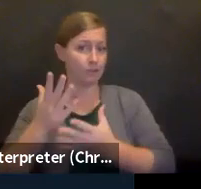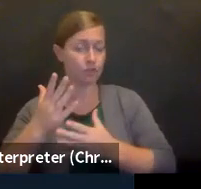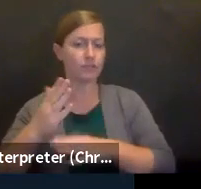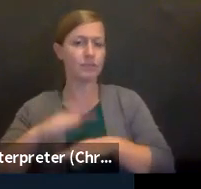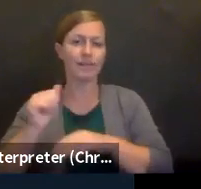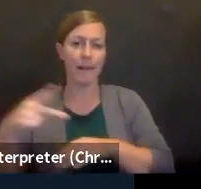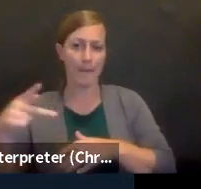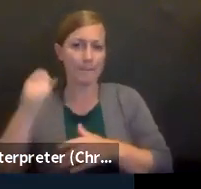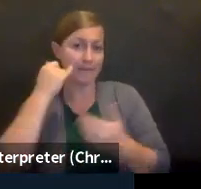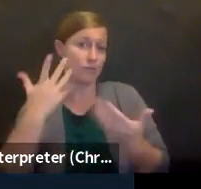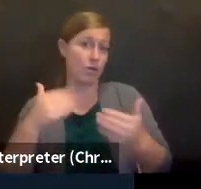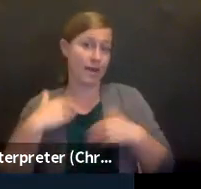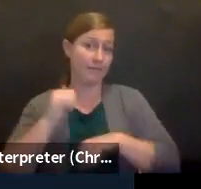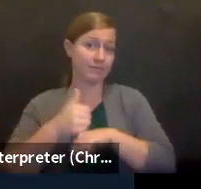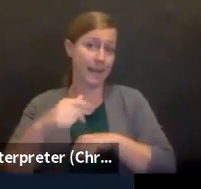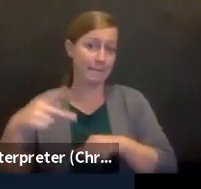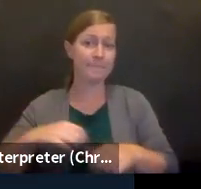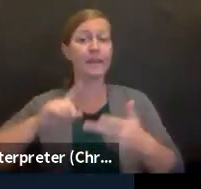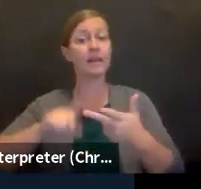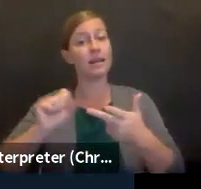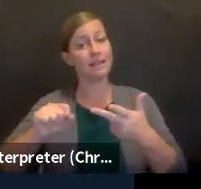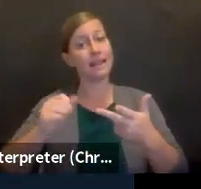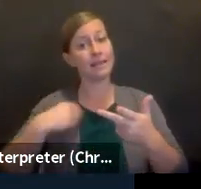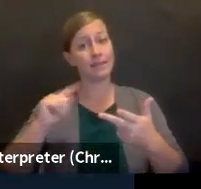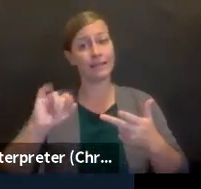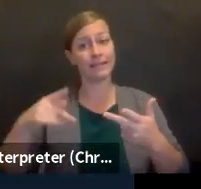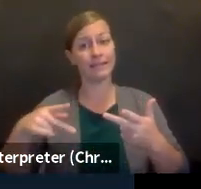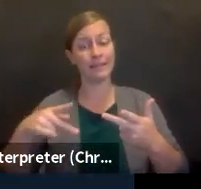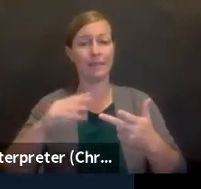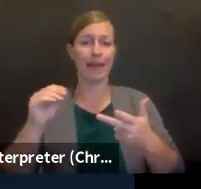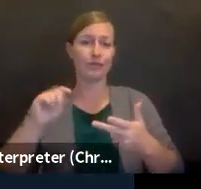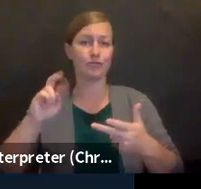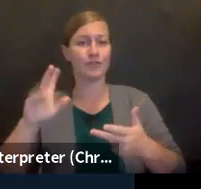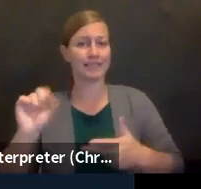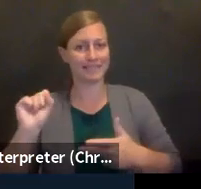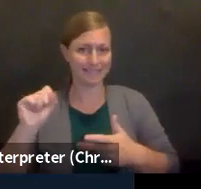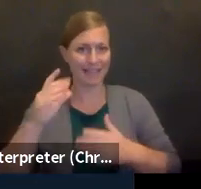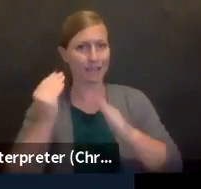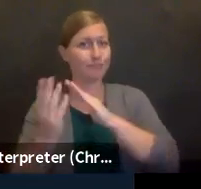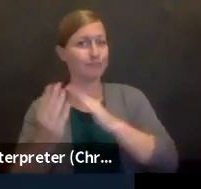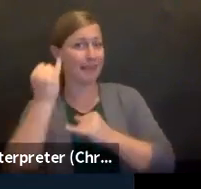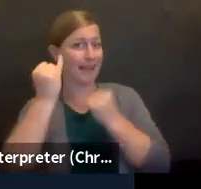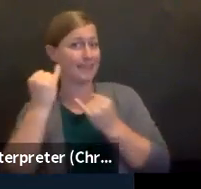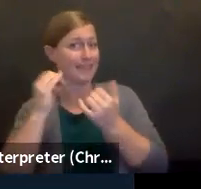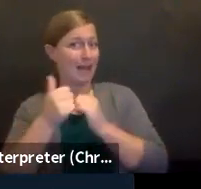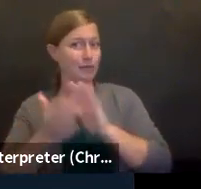can give you tips and tricks. I don't need those, but those are available. So right now it's just email notifications.